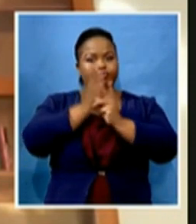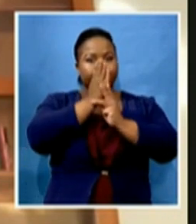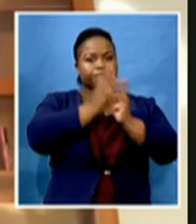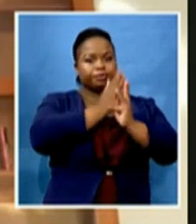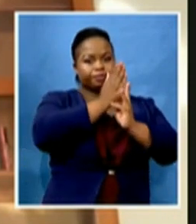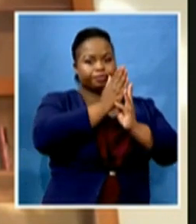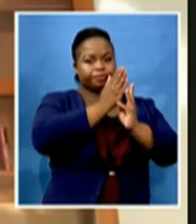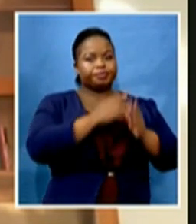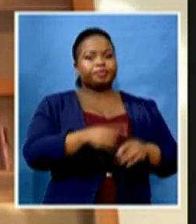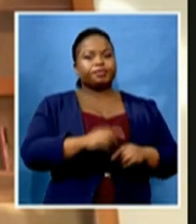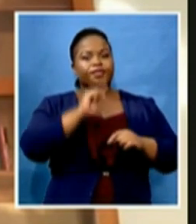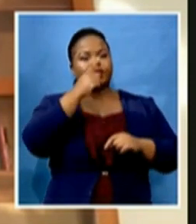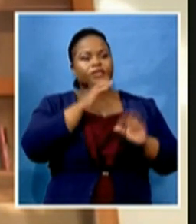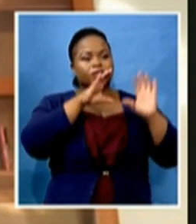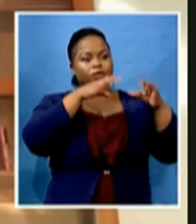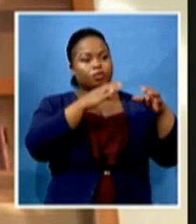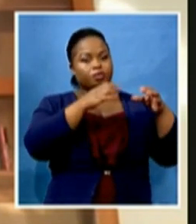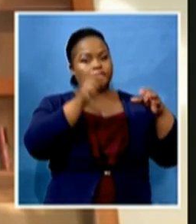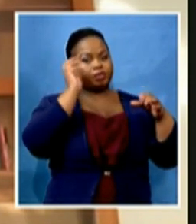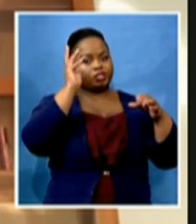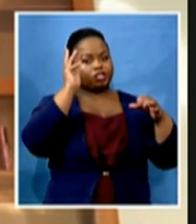presentations, as far as our